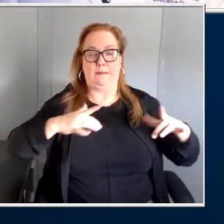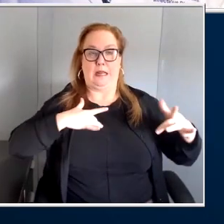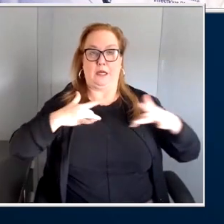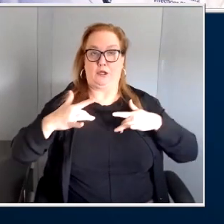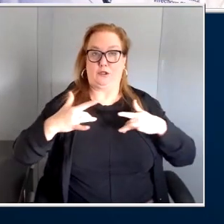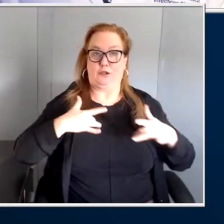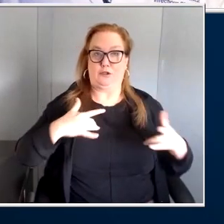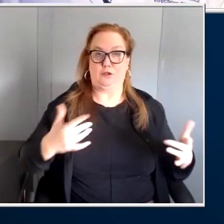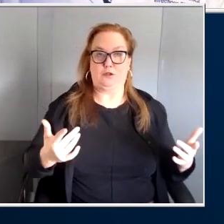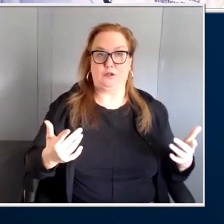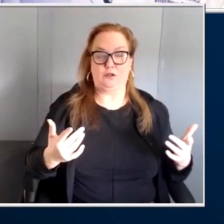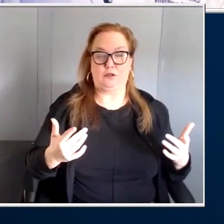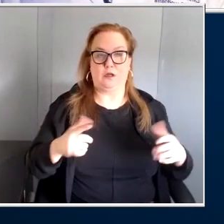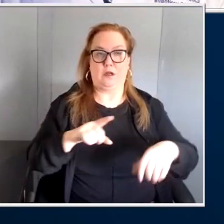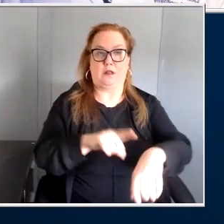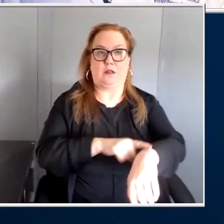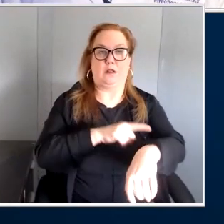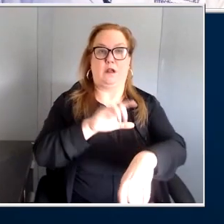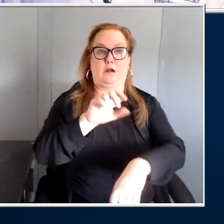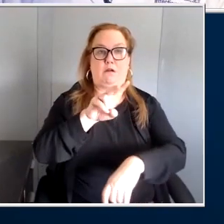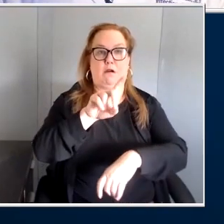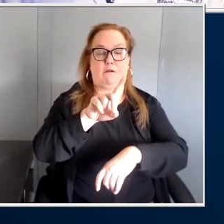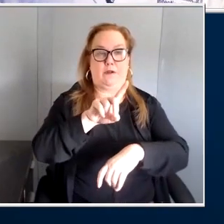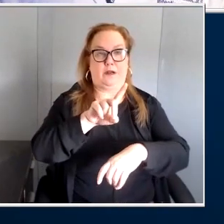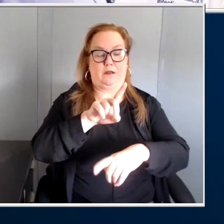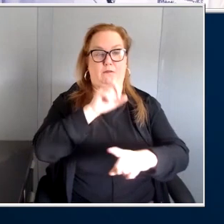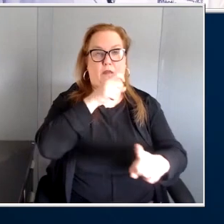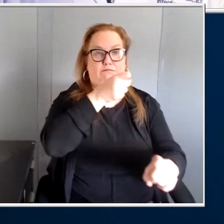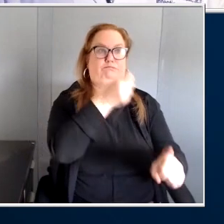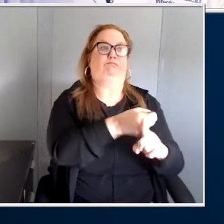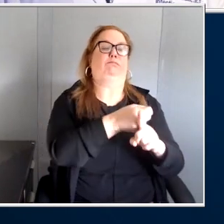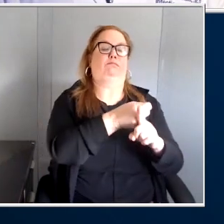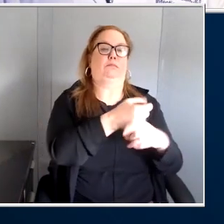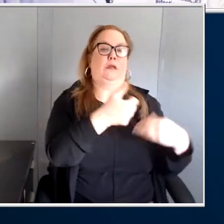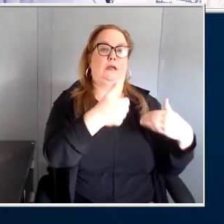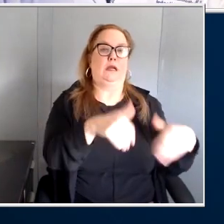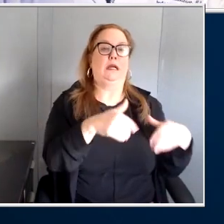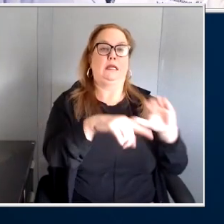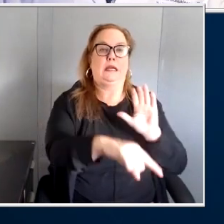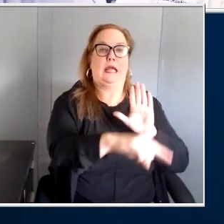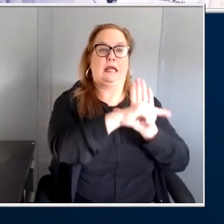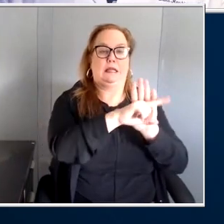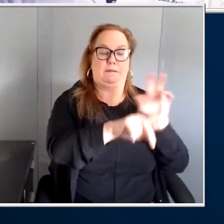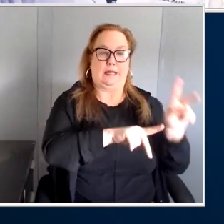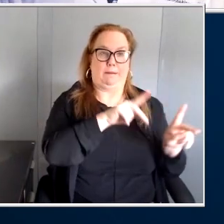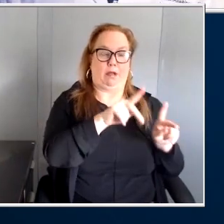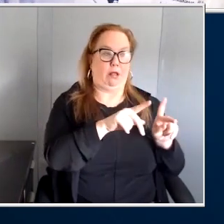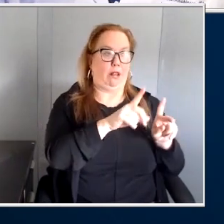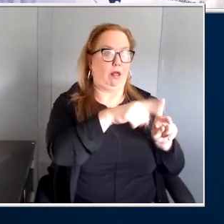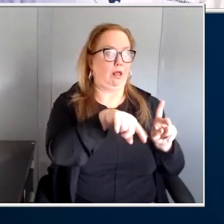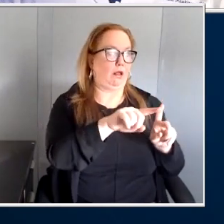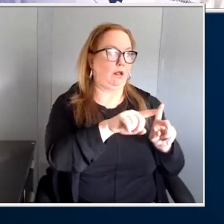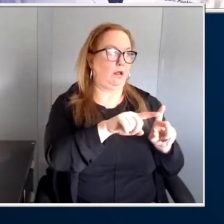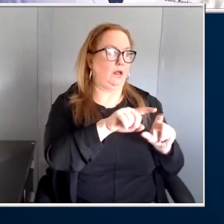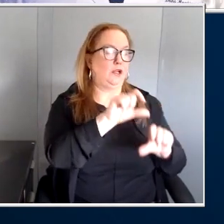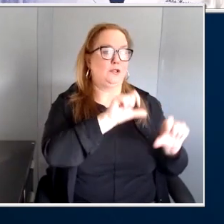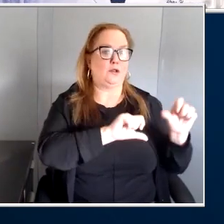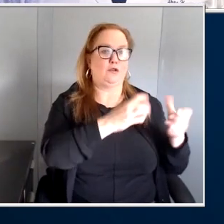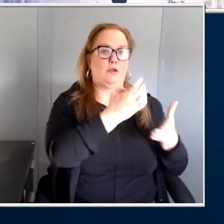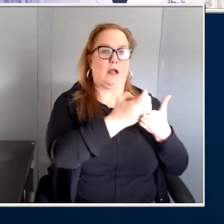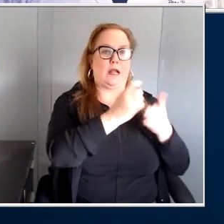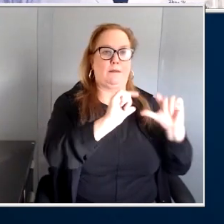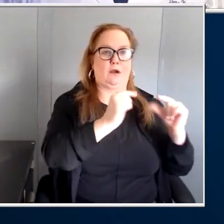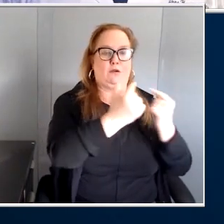that long COVID could disproportionately affect people from socioeconomic groups that